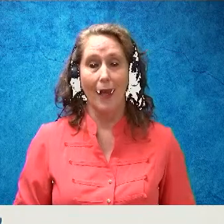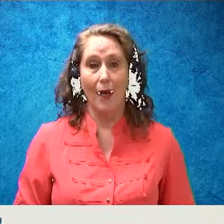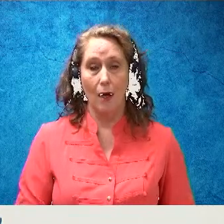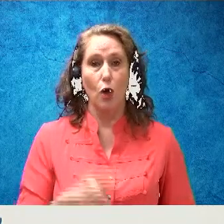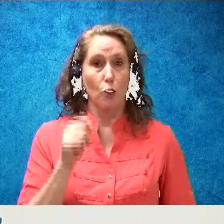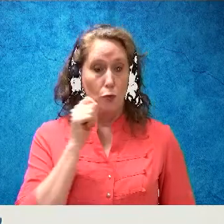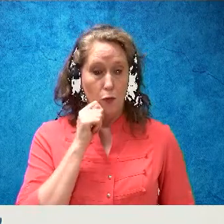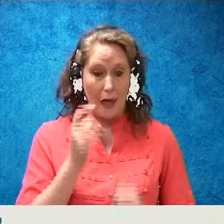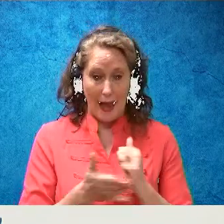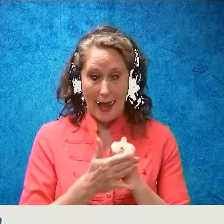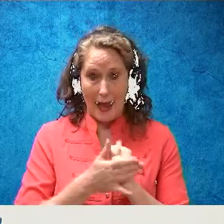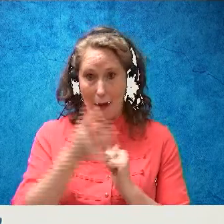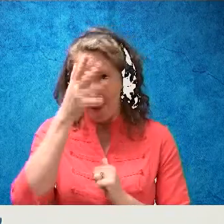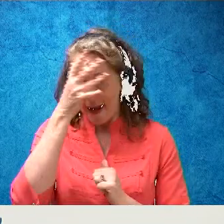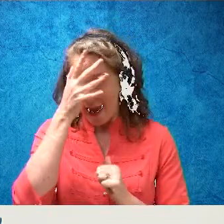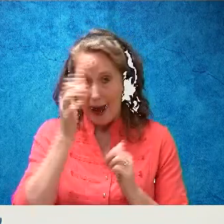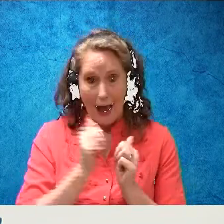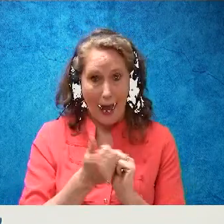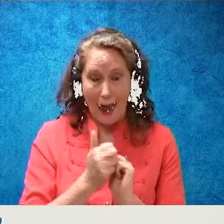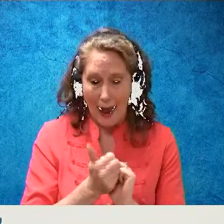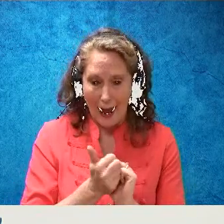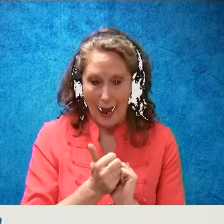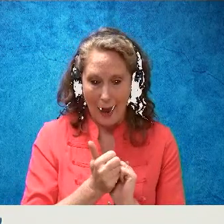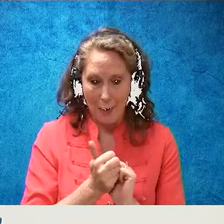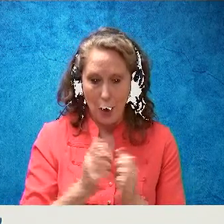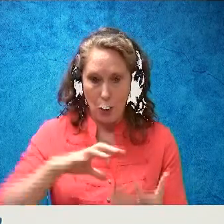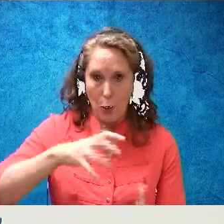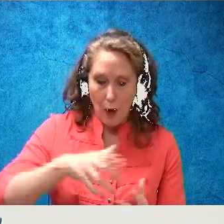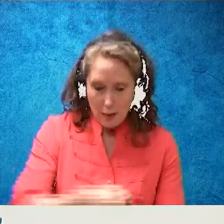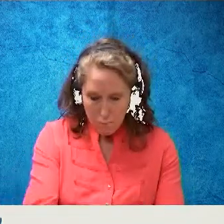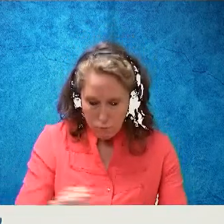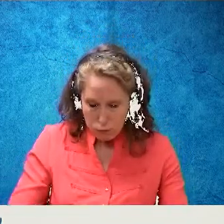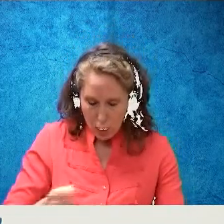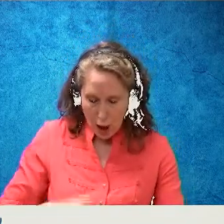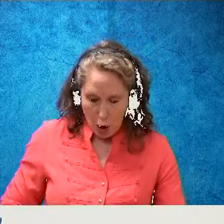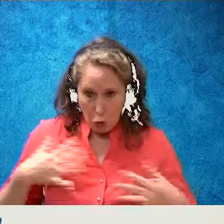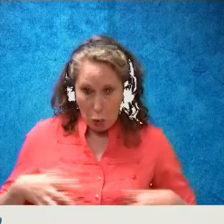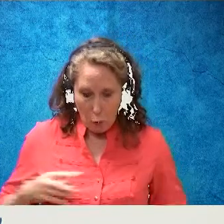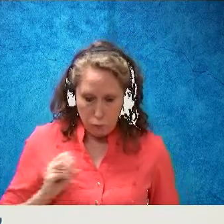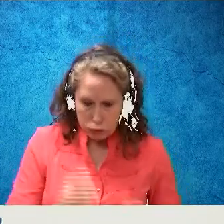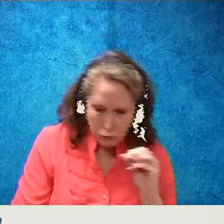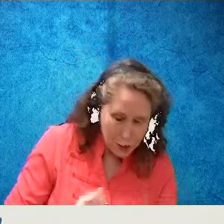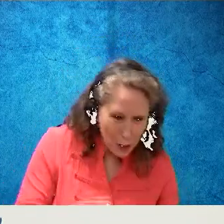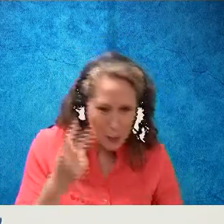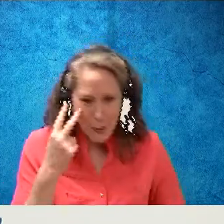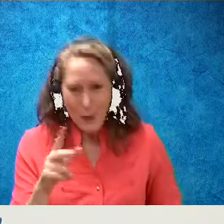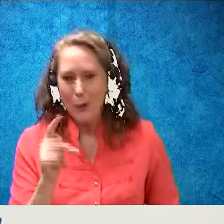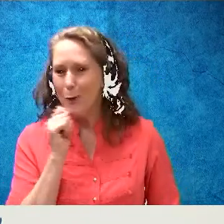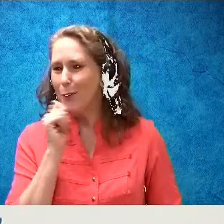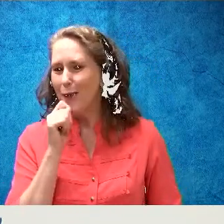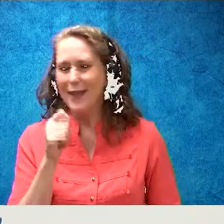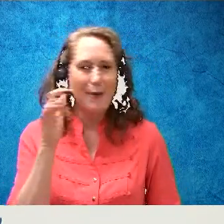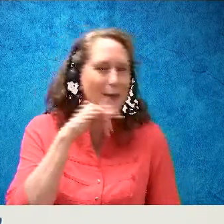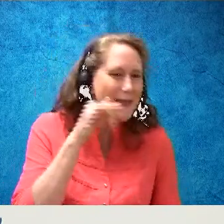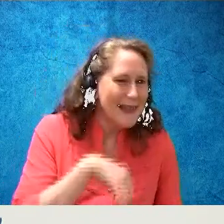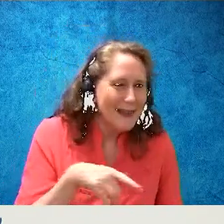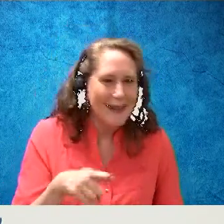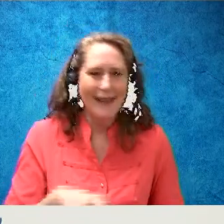Trixie helped her daddy put the laundry into the machine. Look at Trixie. She is being so silly.